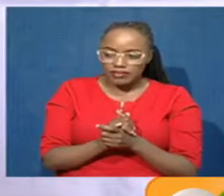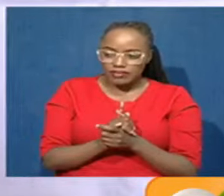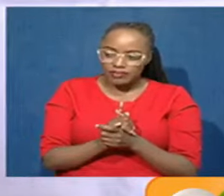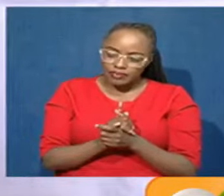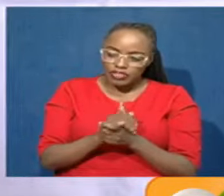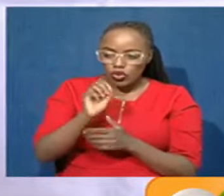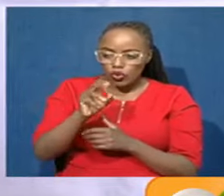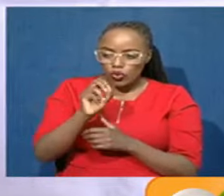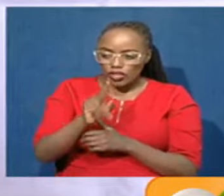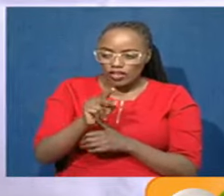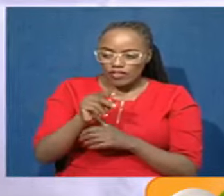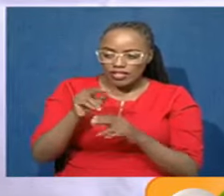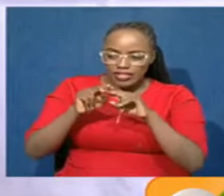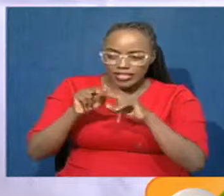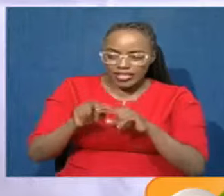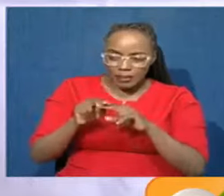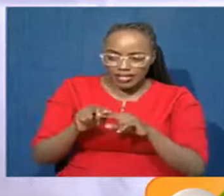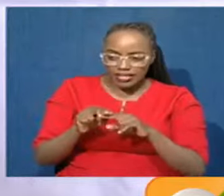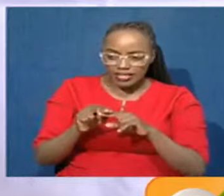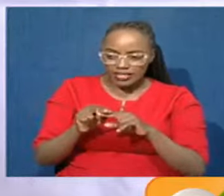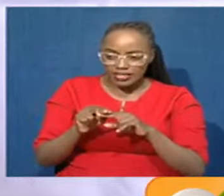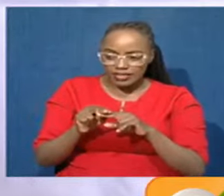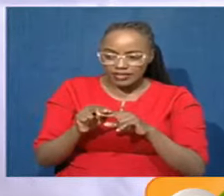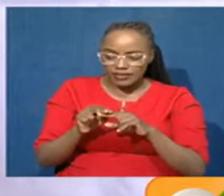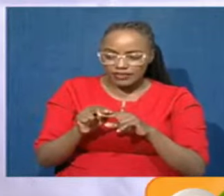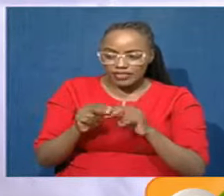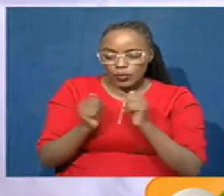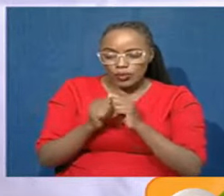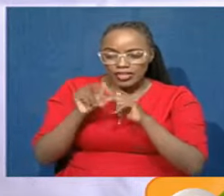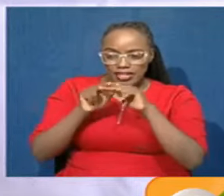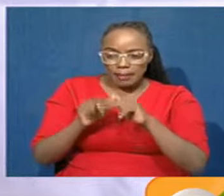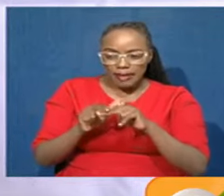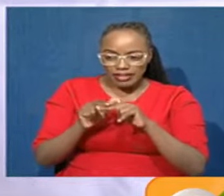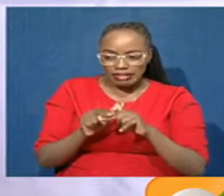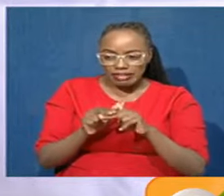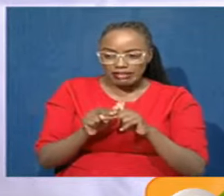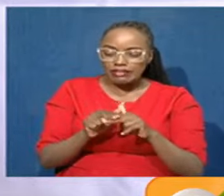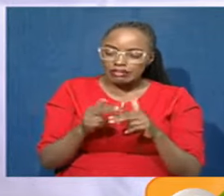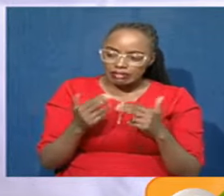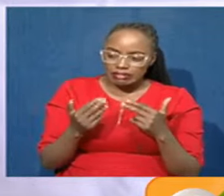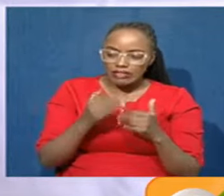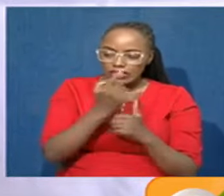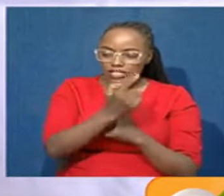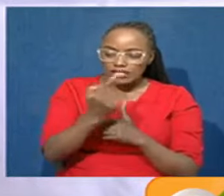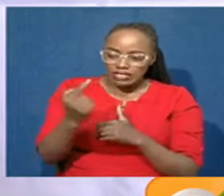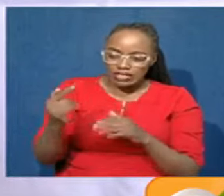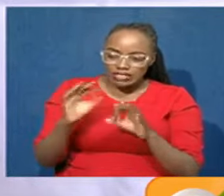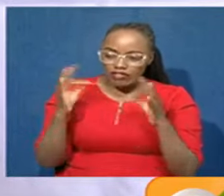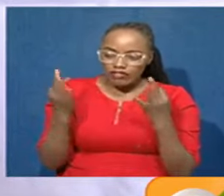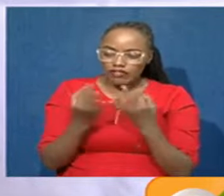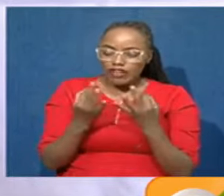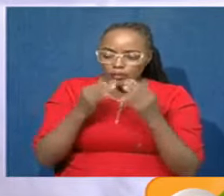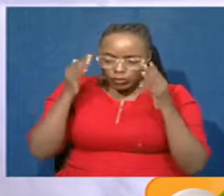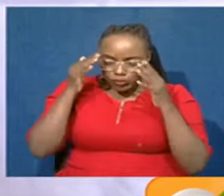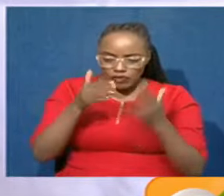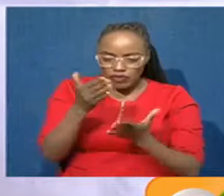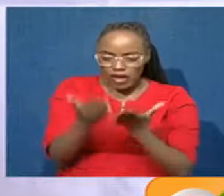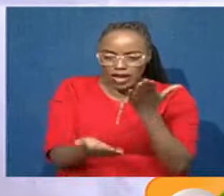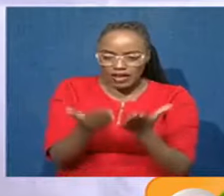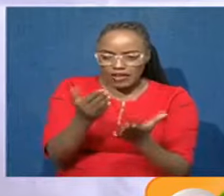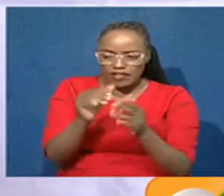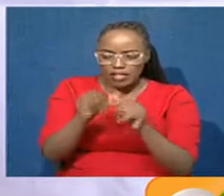Okay, dependents? With dependents, every household in Kenya, we're looking at an average